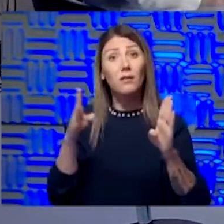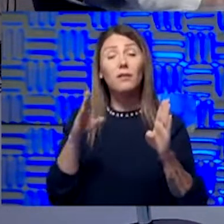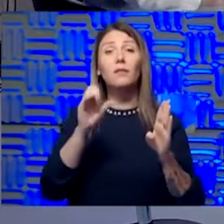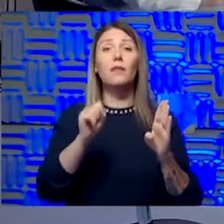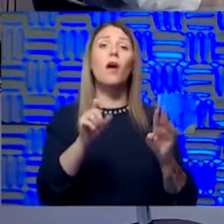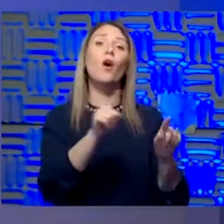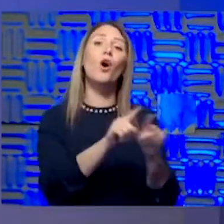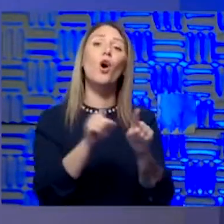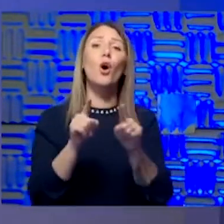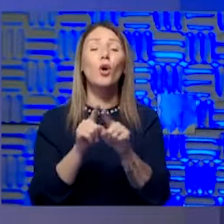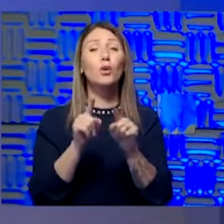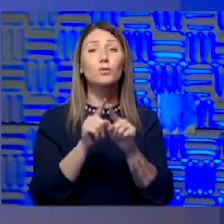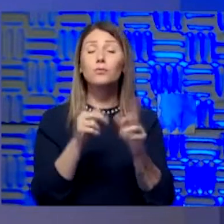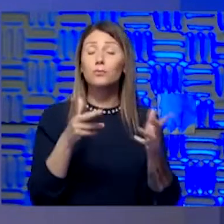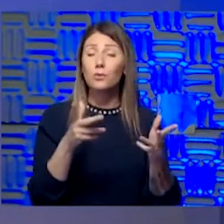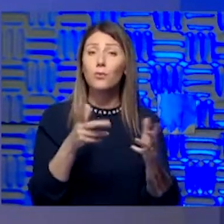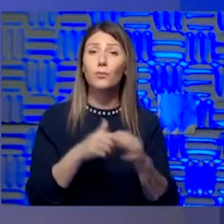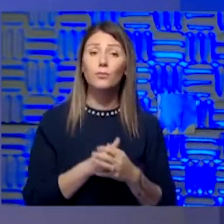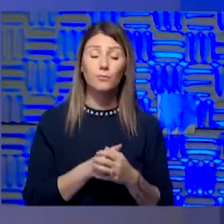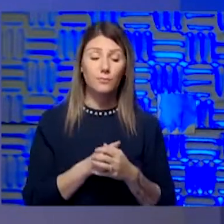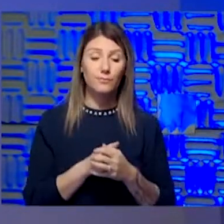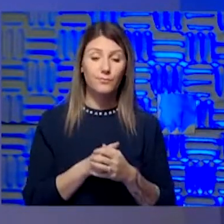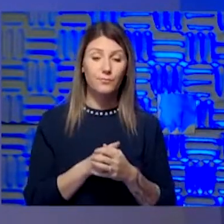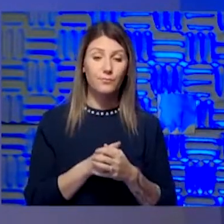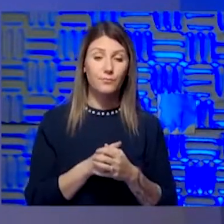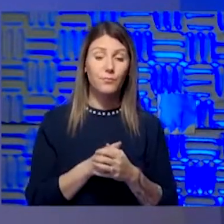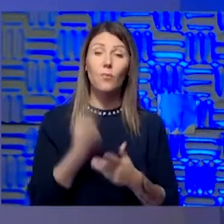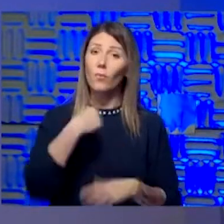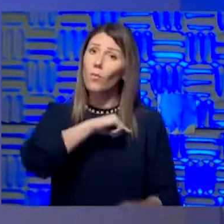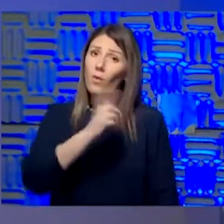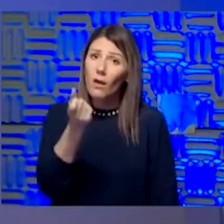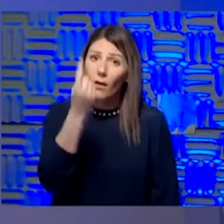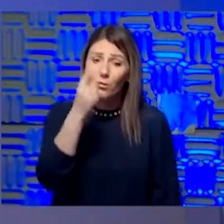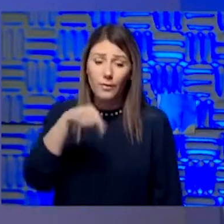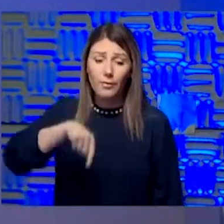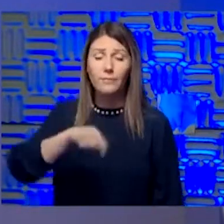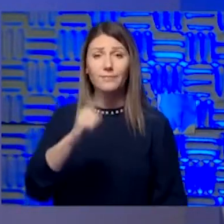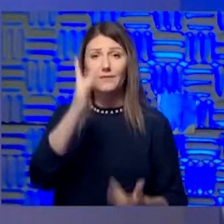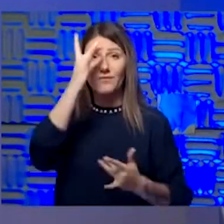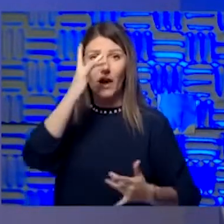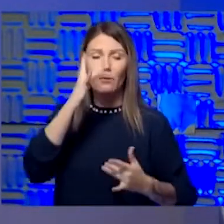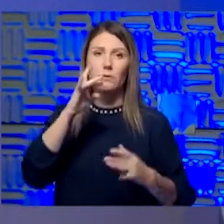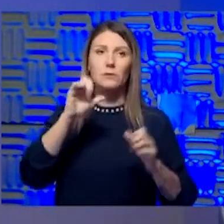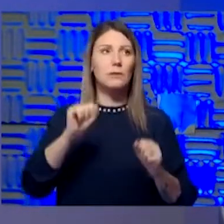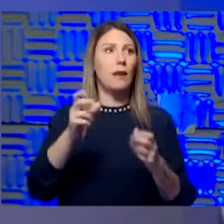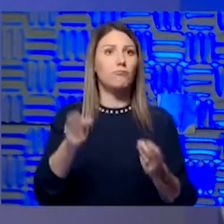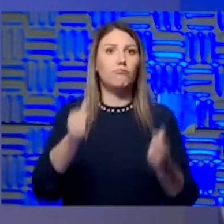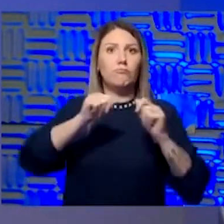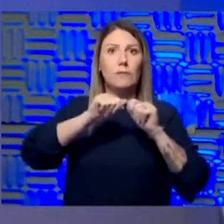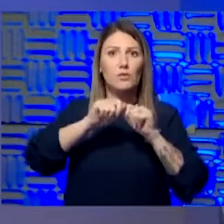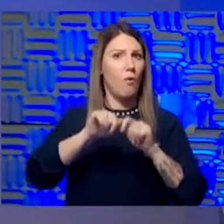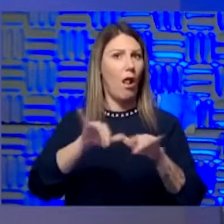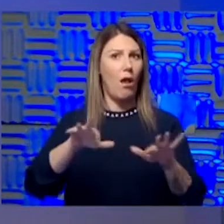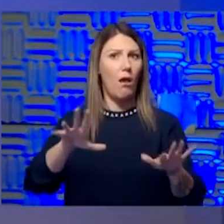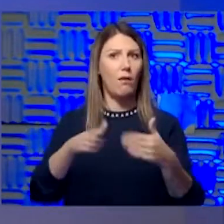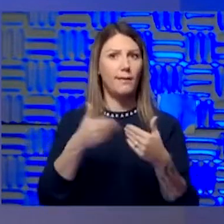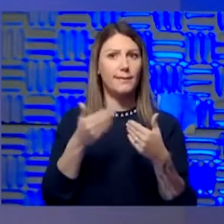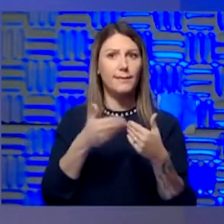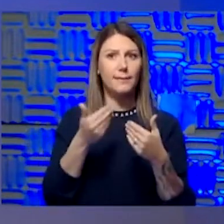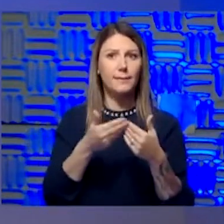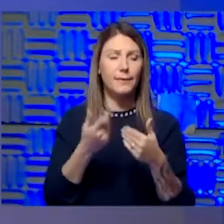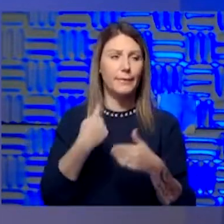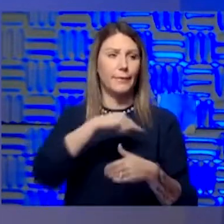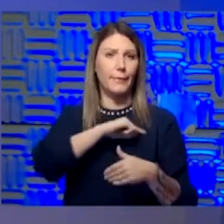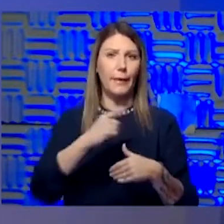also plays into the fact that we understand this virus can spread so easily, and we thought that it was an